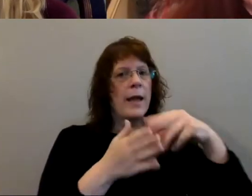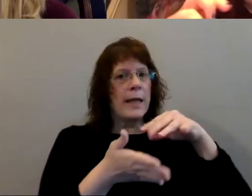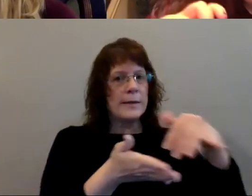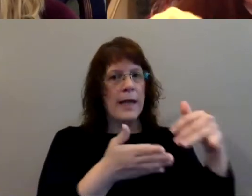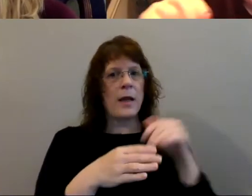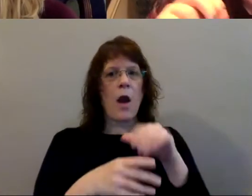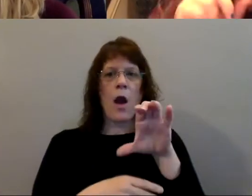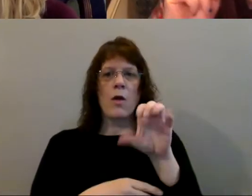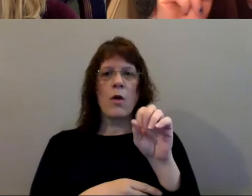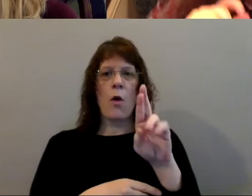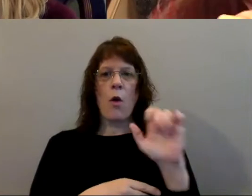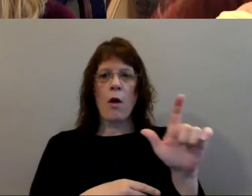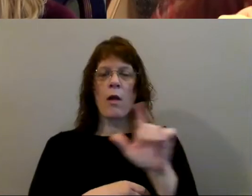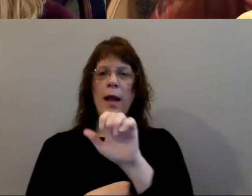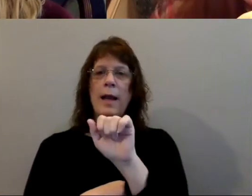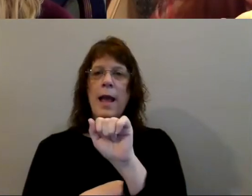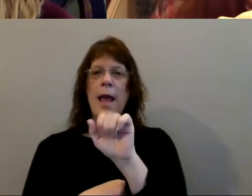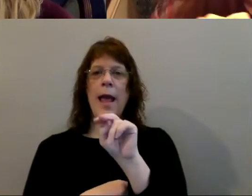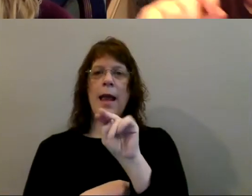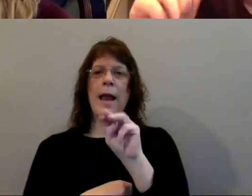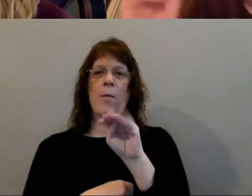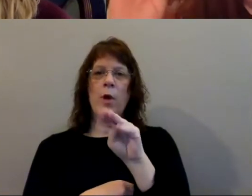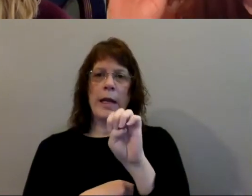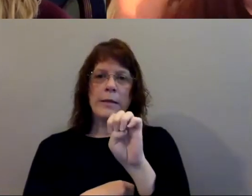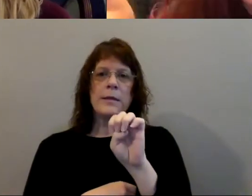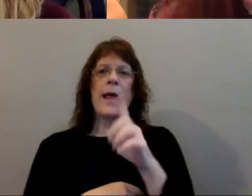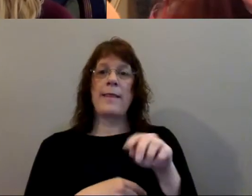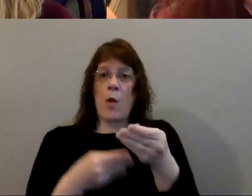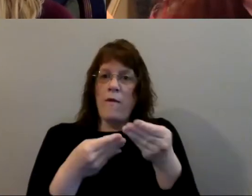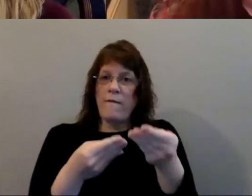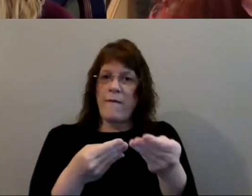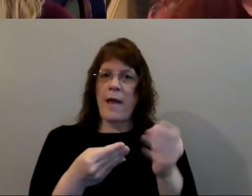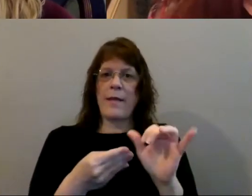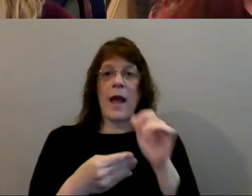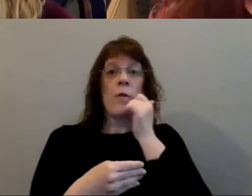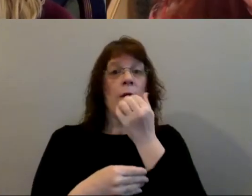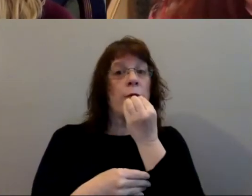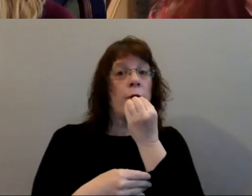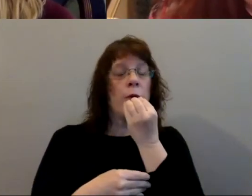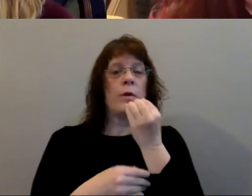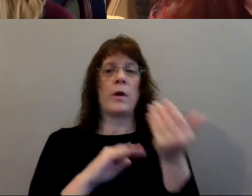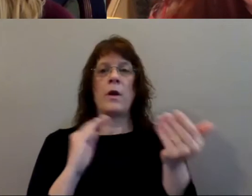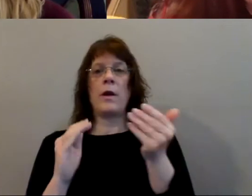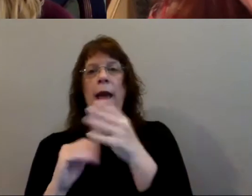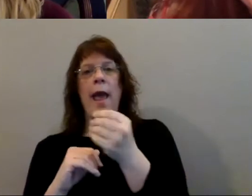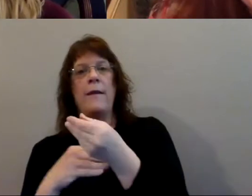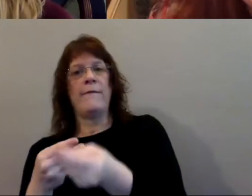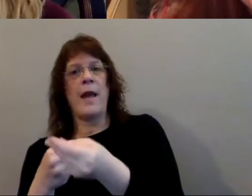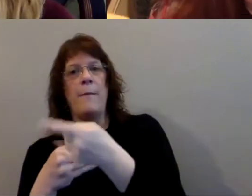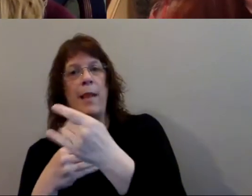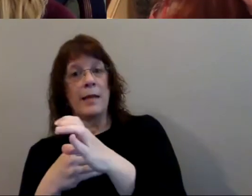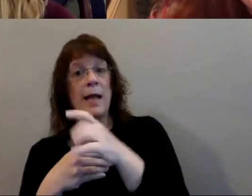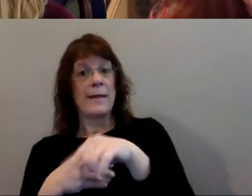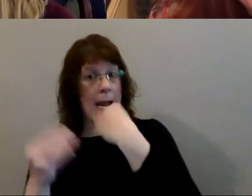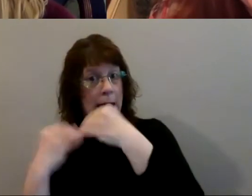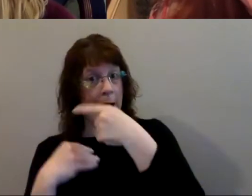and anemones, like these little guys, and they were fed like regular food or plastic, and they were eating the plastic more